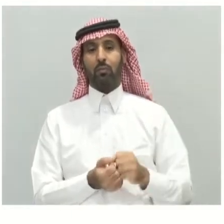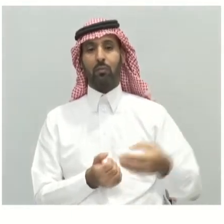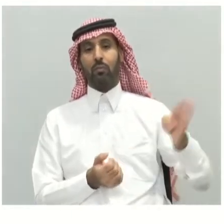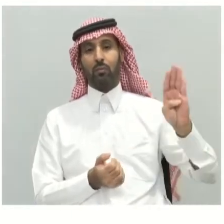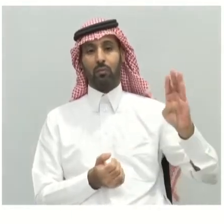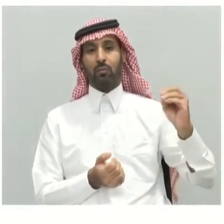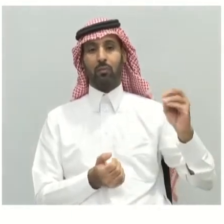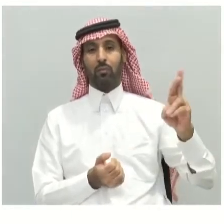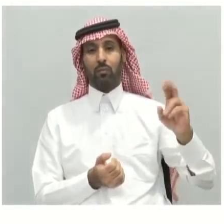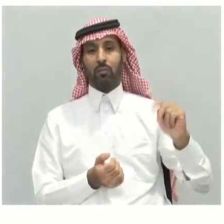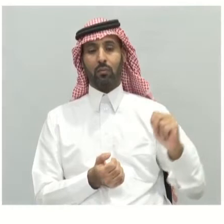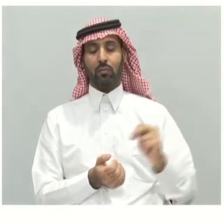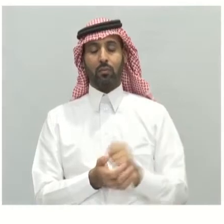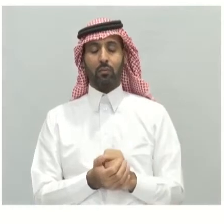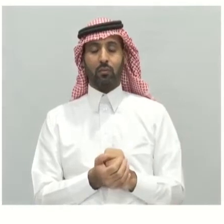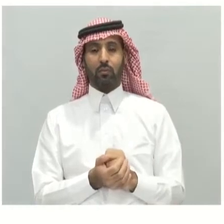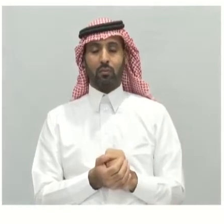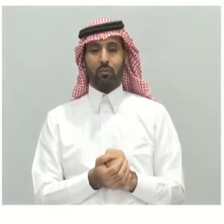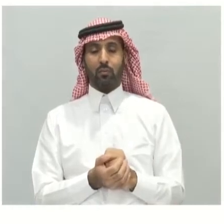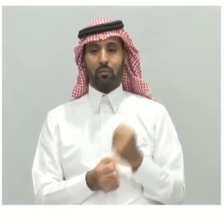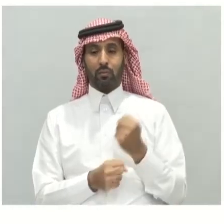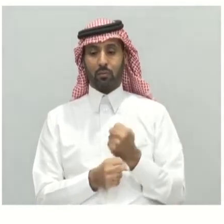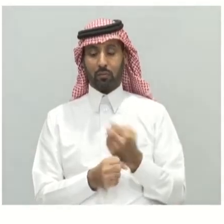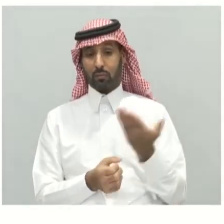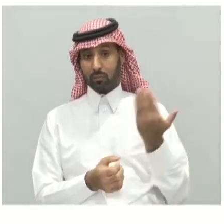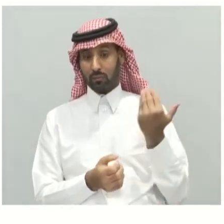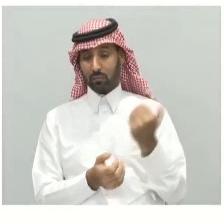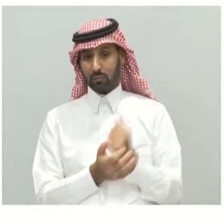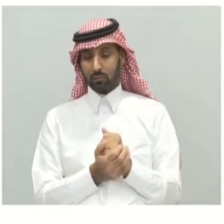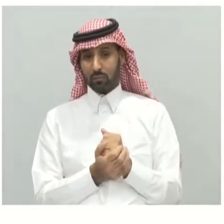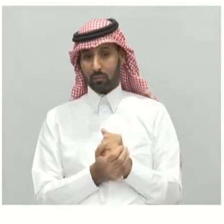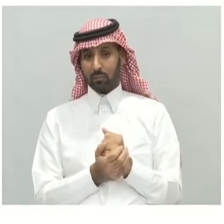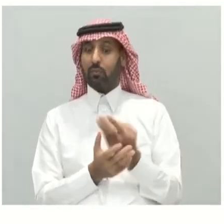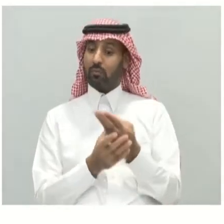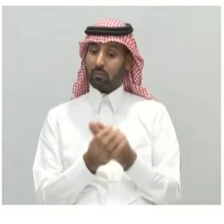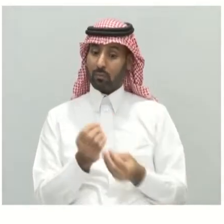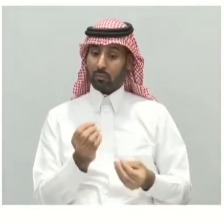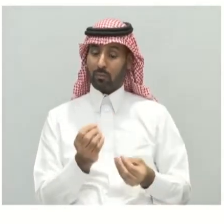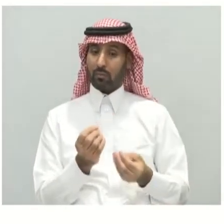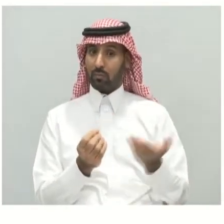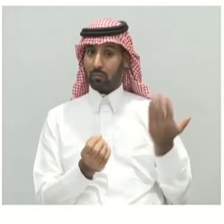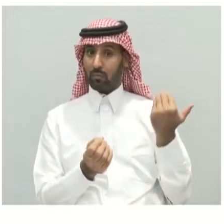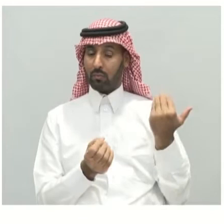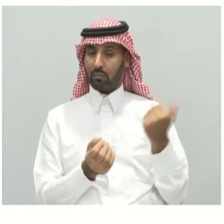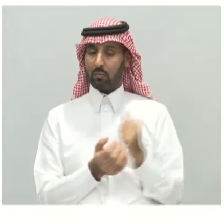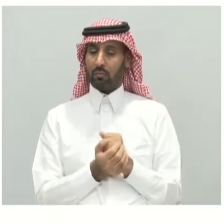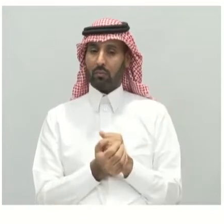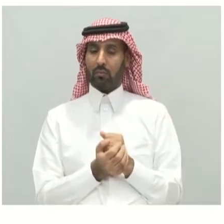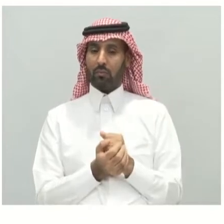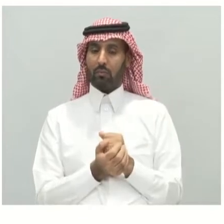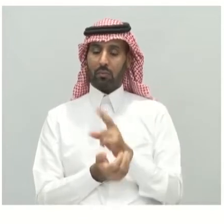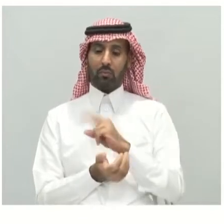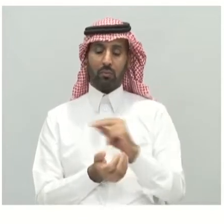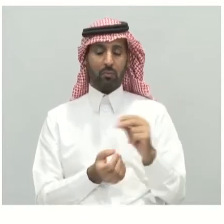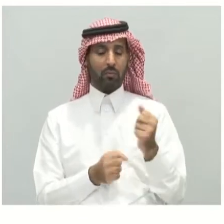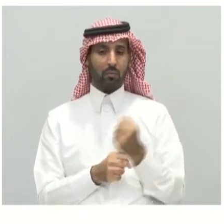born, it's a passive, okay? He was born, but here we don't put the